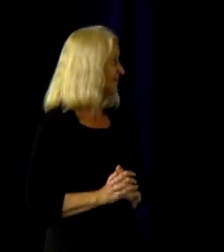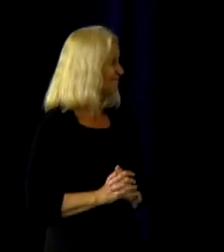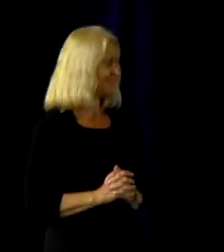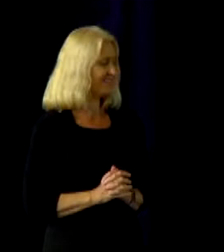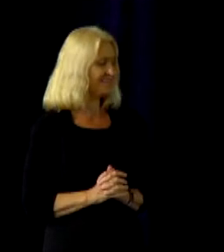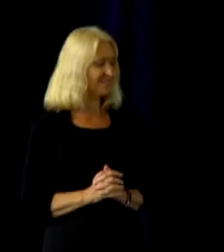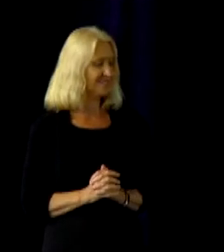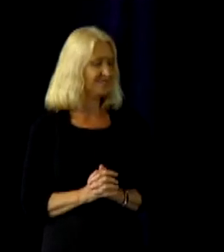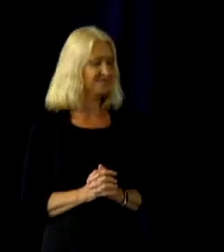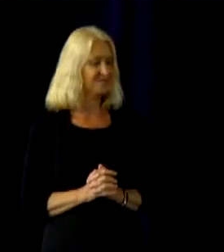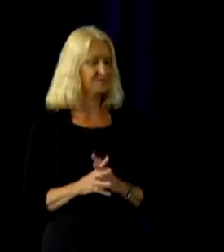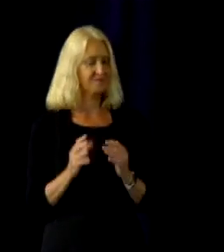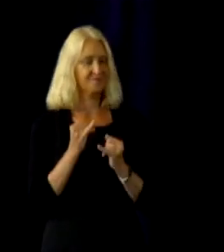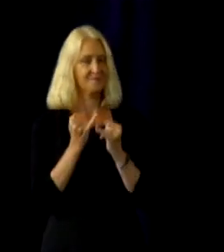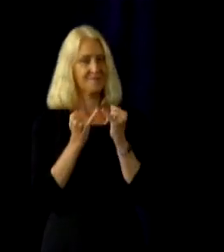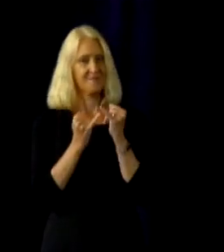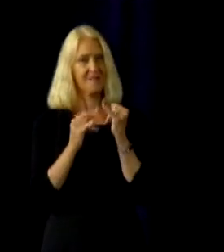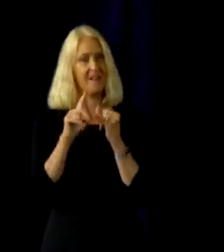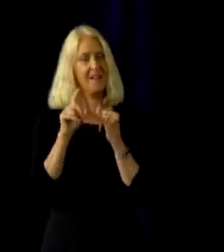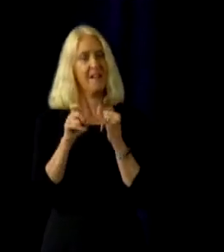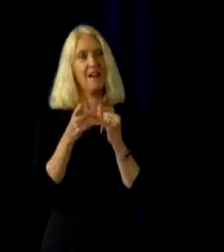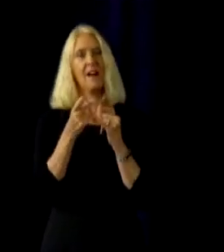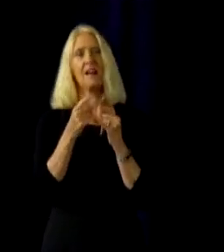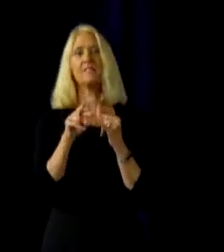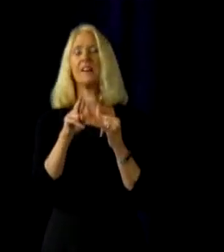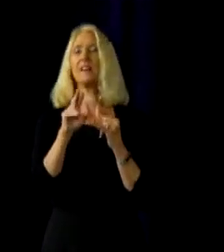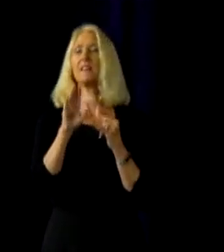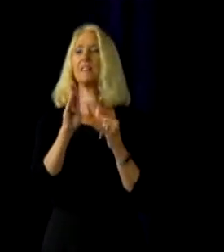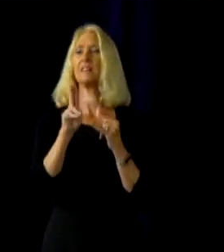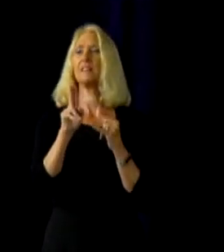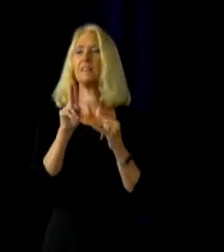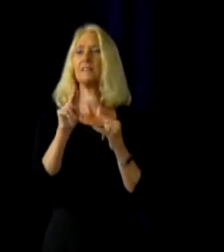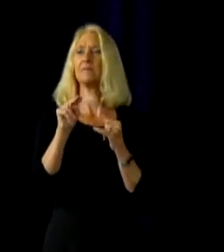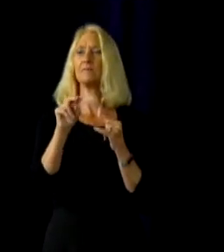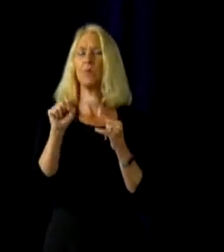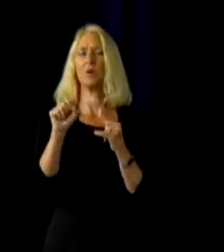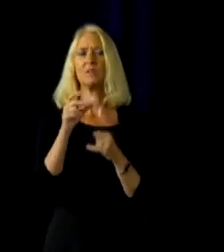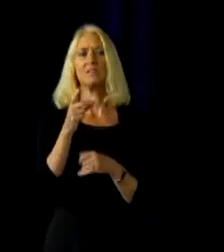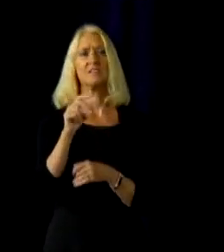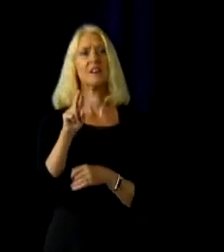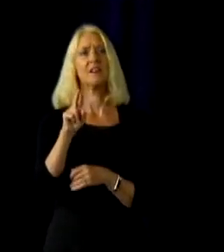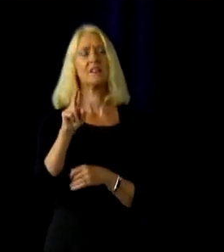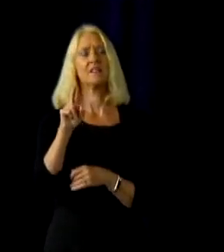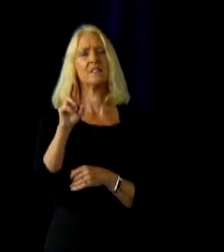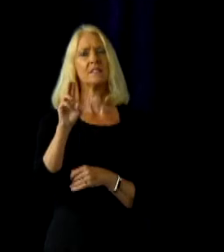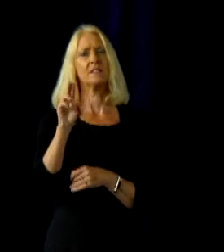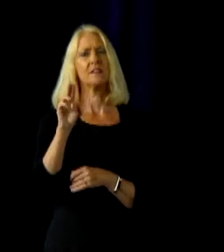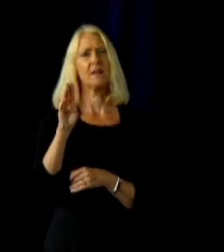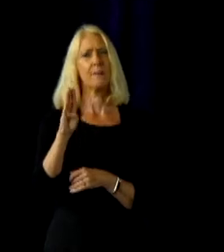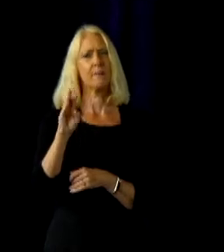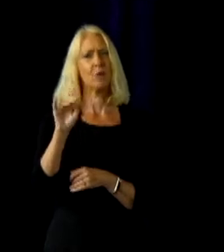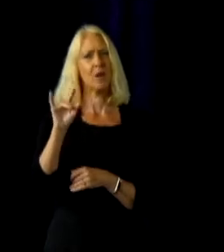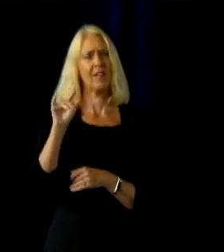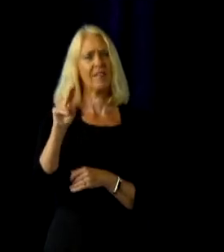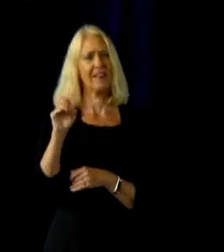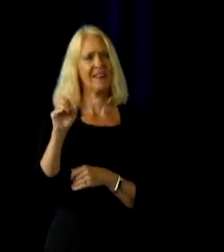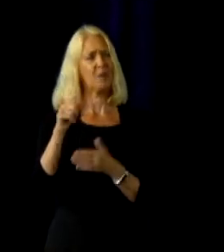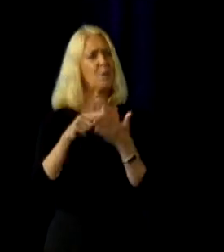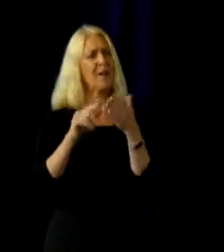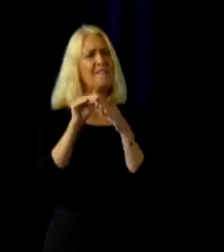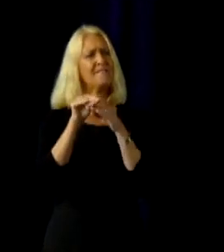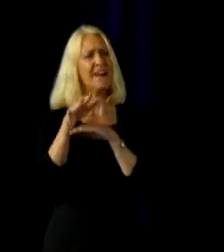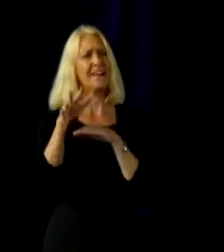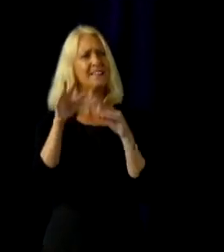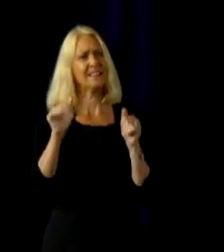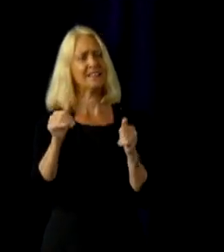Okay, our last question, and this is for Dr. Burns or for Dr. Moreland. What advice can you give to us as faculty and staff